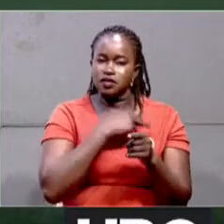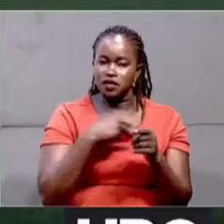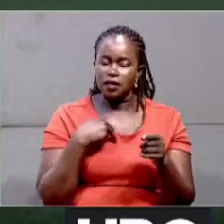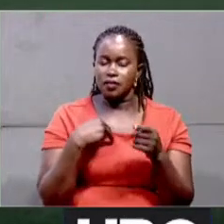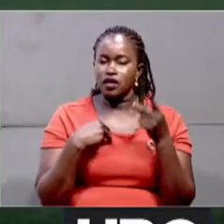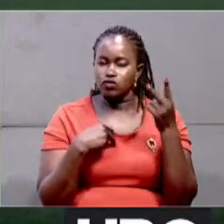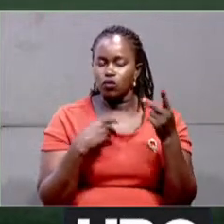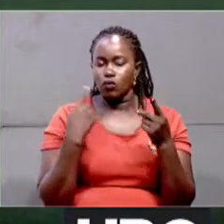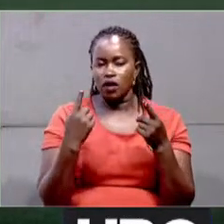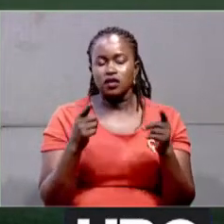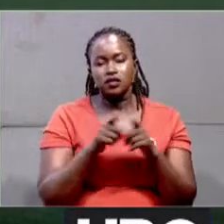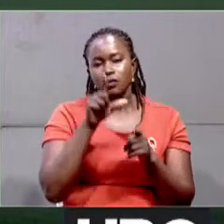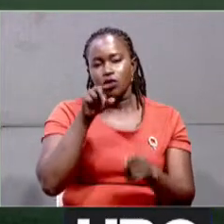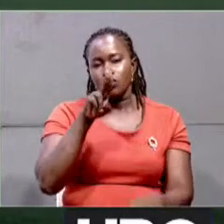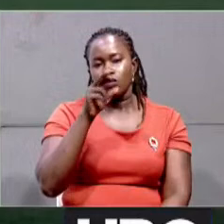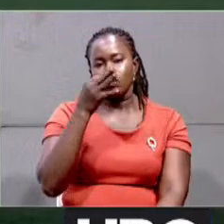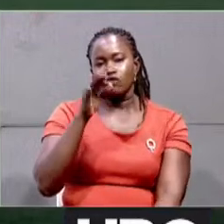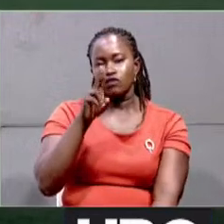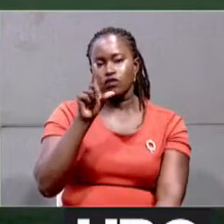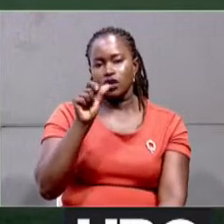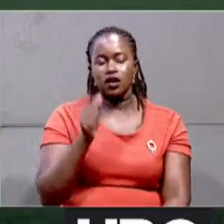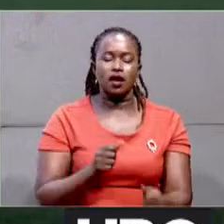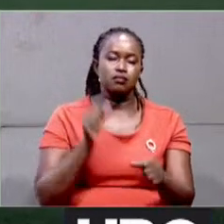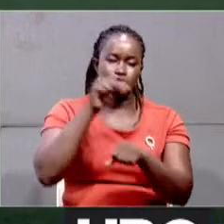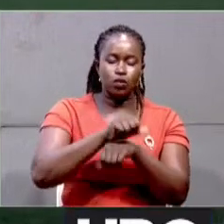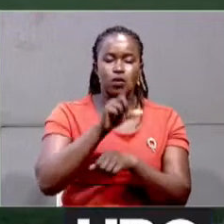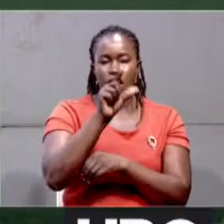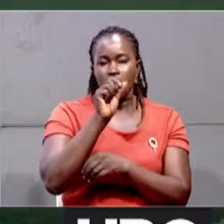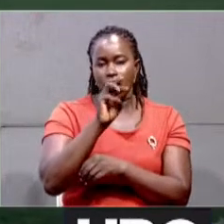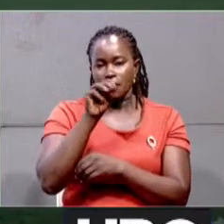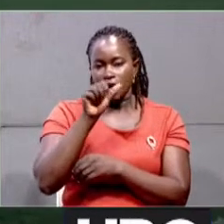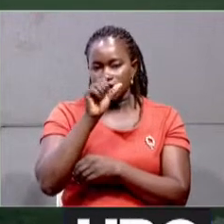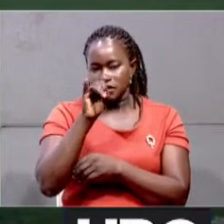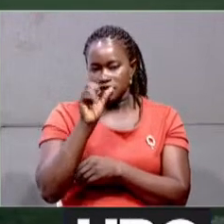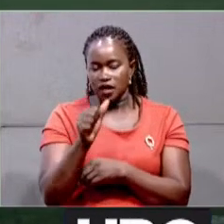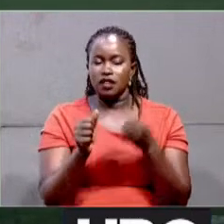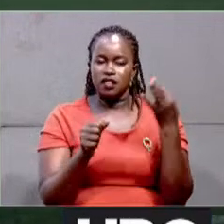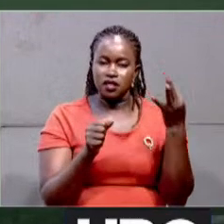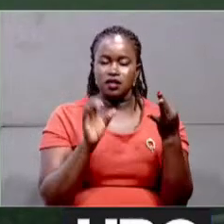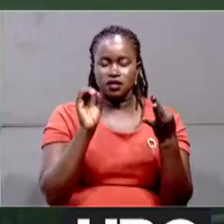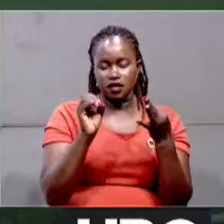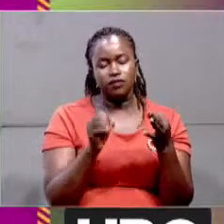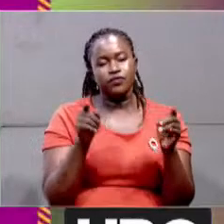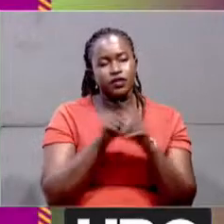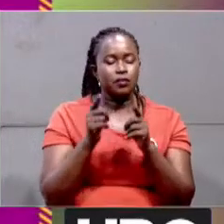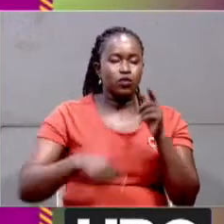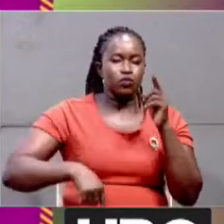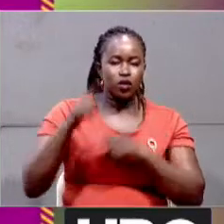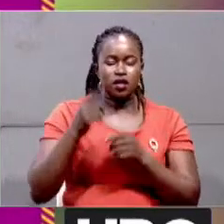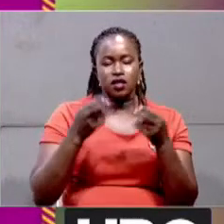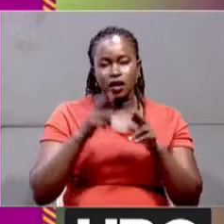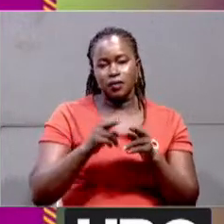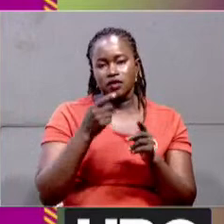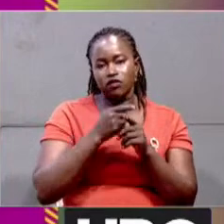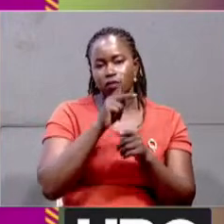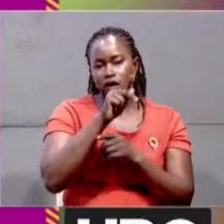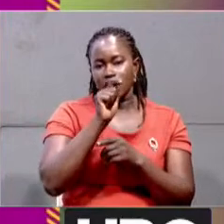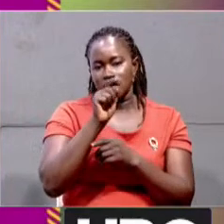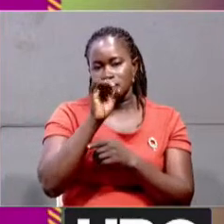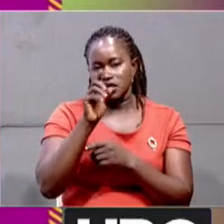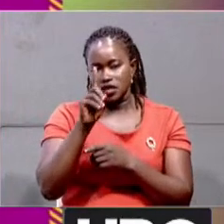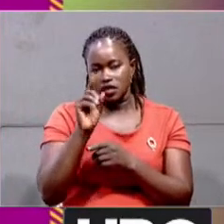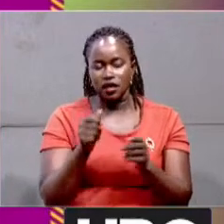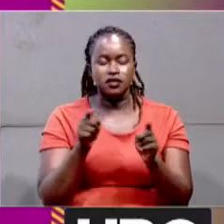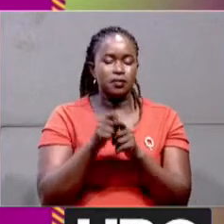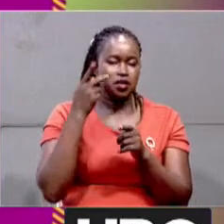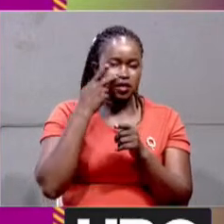2-1 and Lufula humbled La Masia 3-0. There were also victories from Katda and Chireka United,